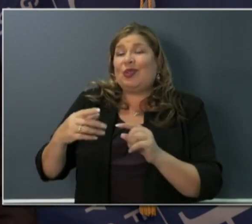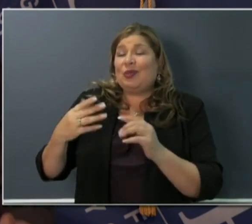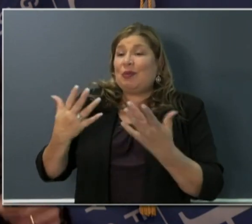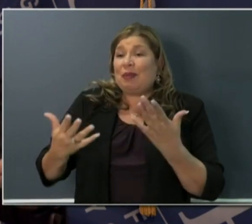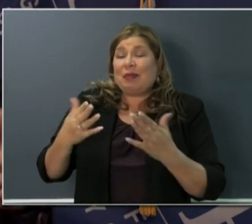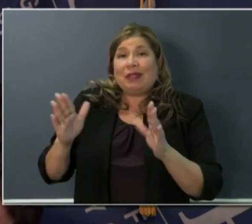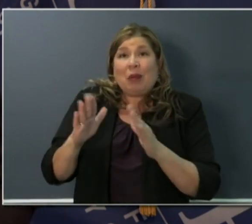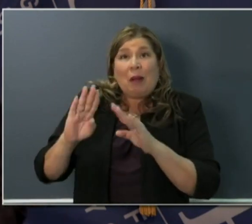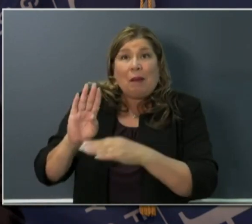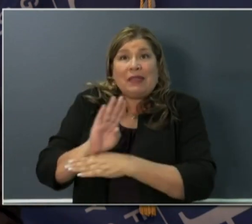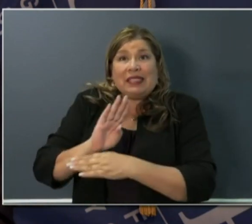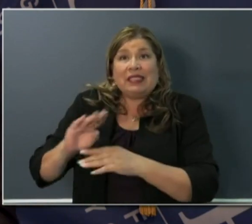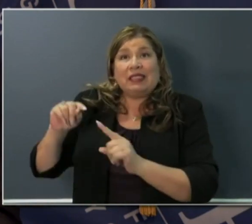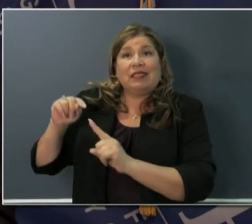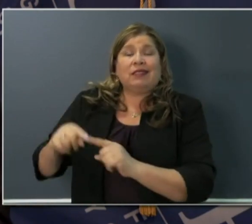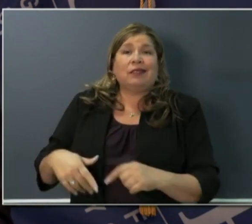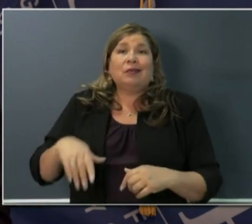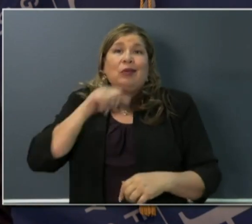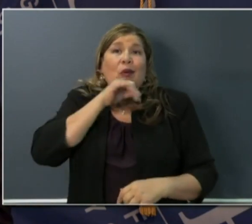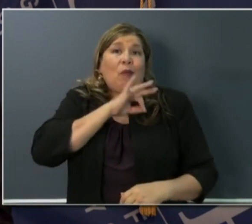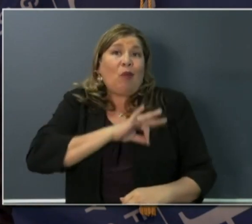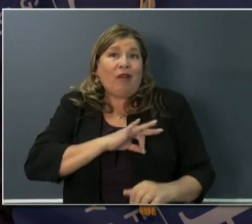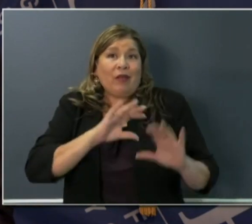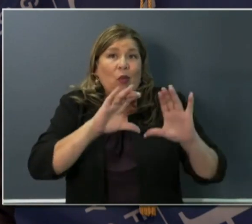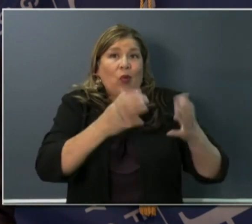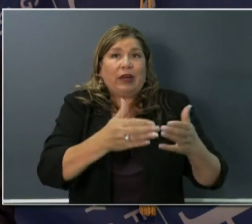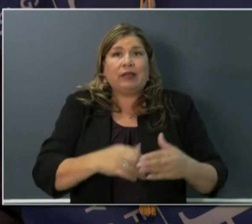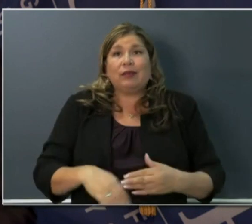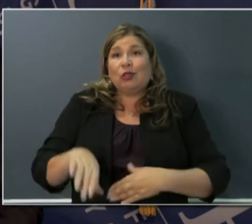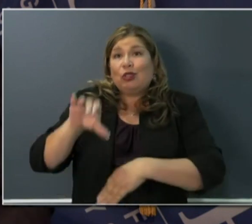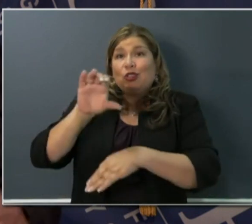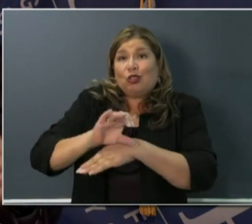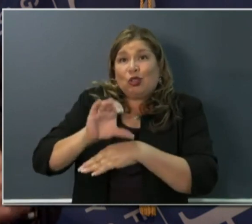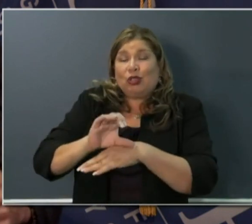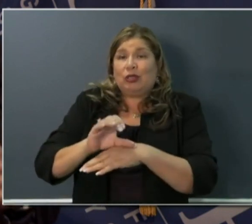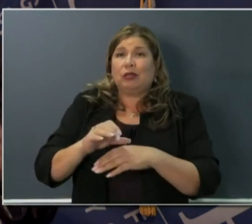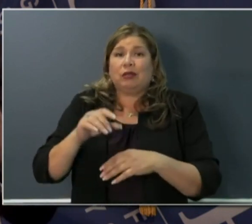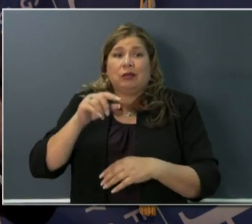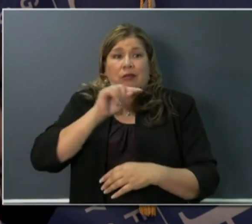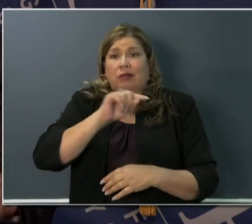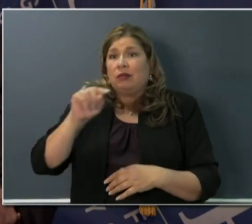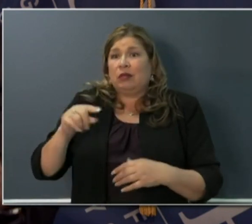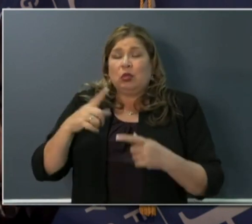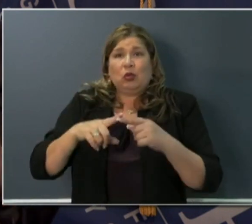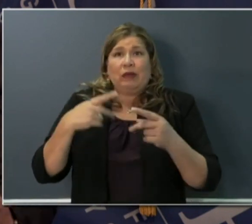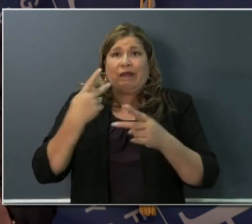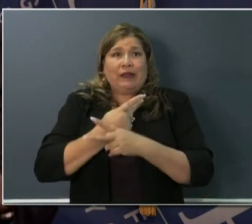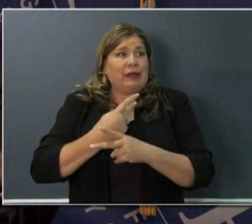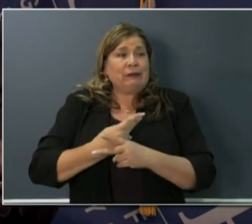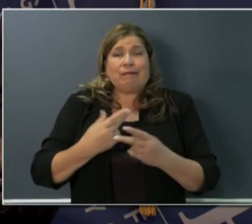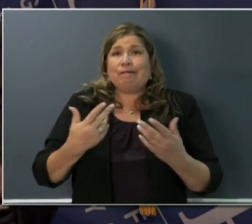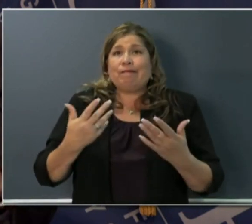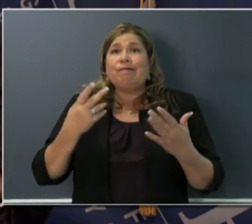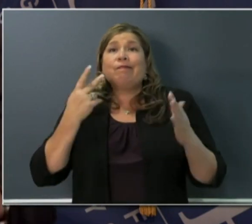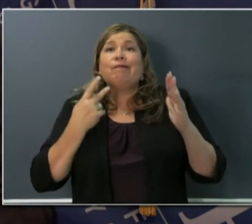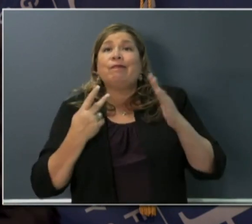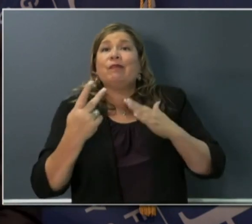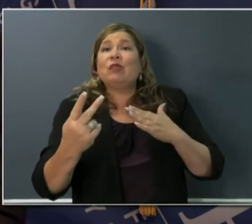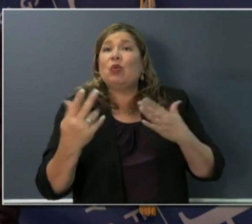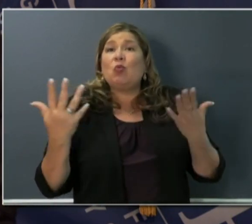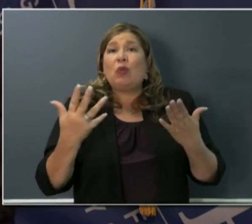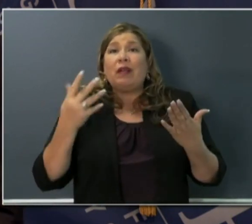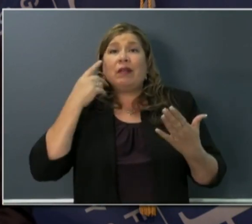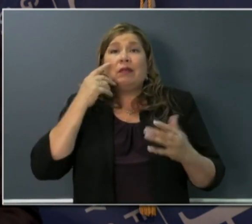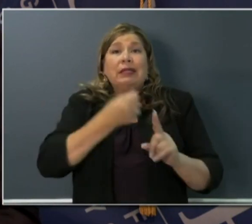leader, as a church leader, you're wondering what's in store in terms of next announcements, next steps for